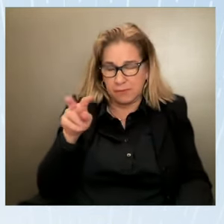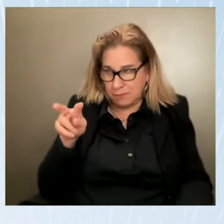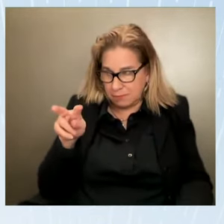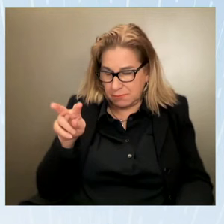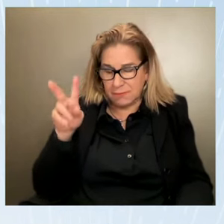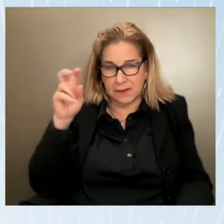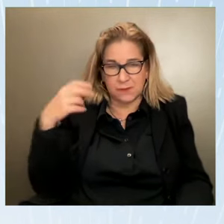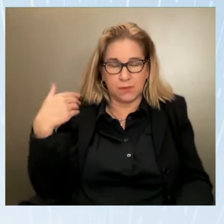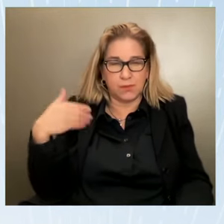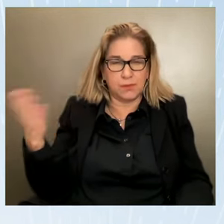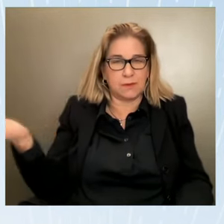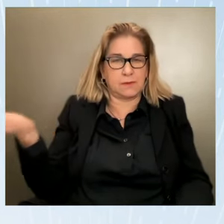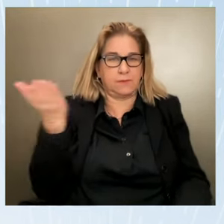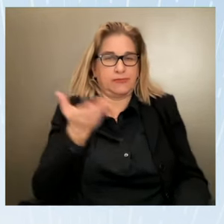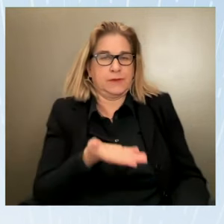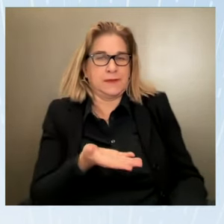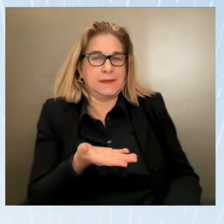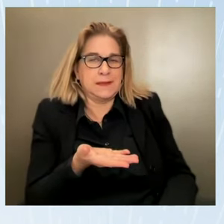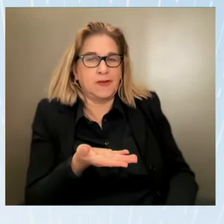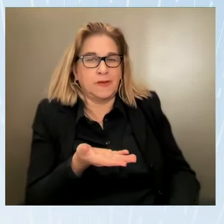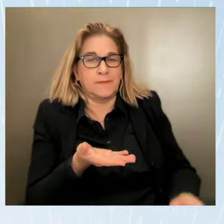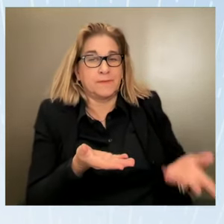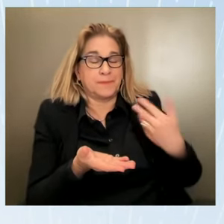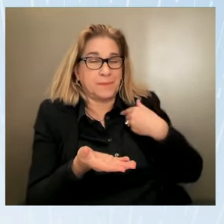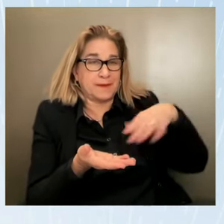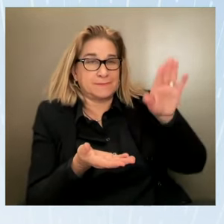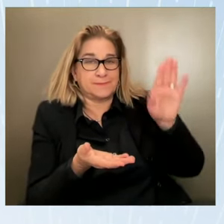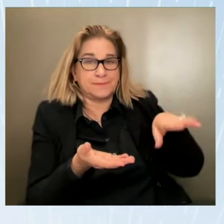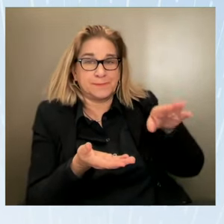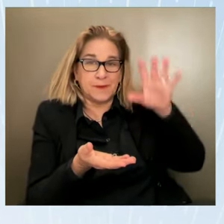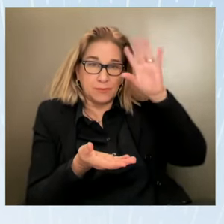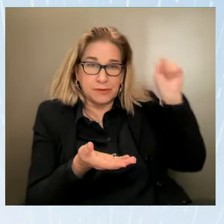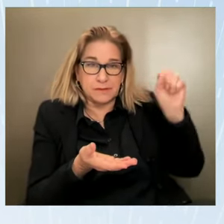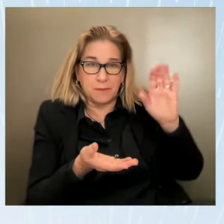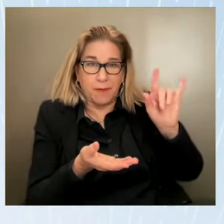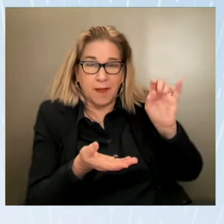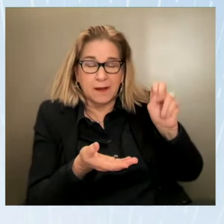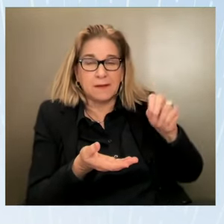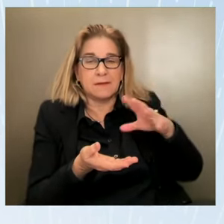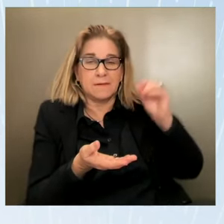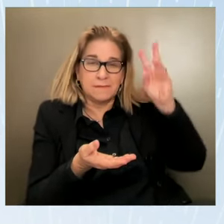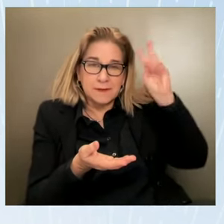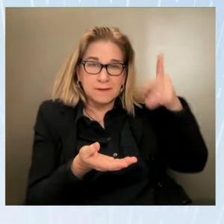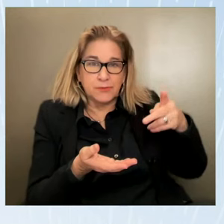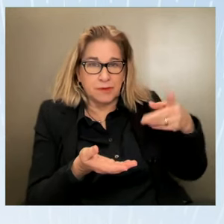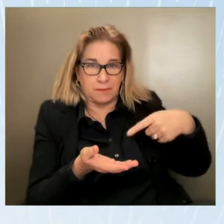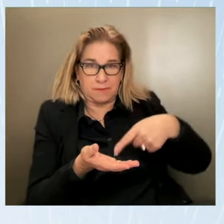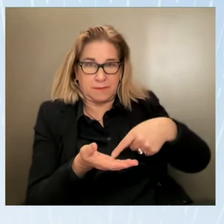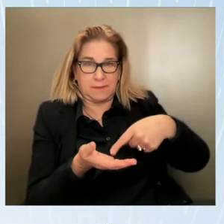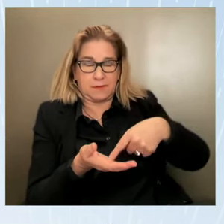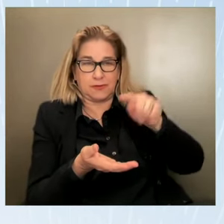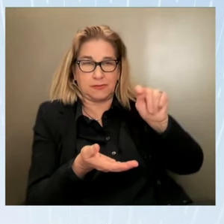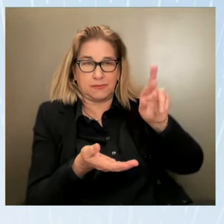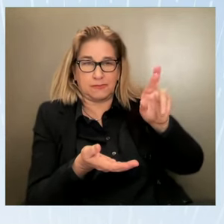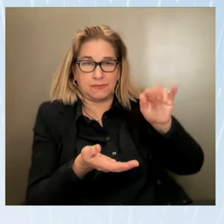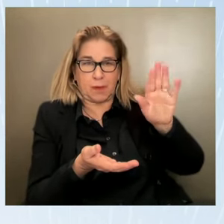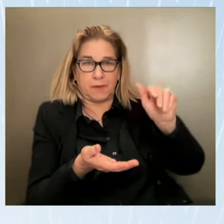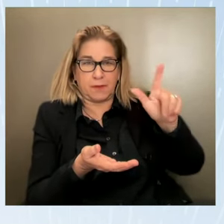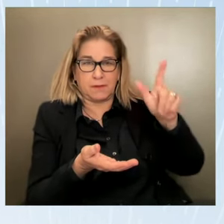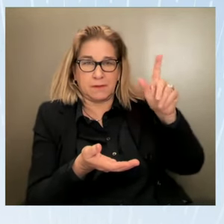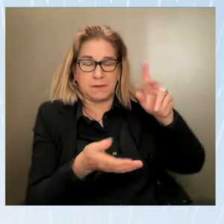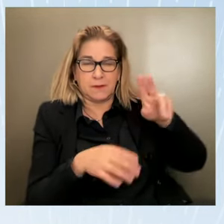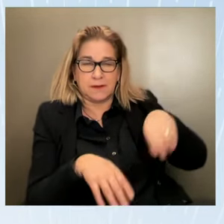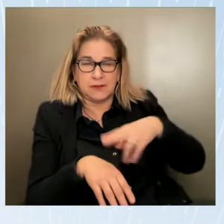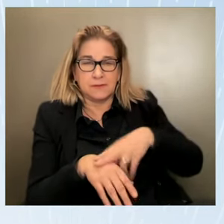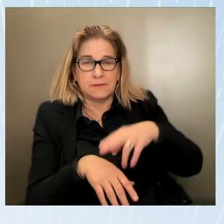Tribal Nations Summit during, I guess it would have been 2016, and spoke specifically about the